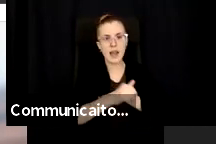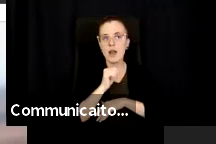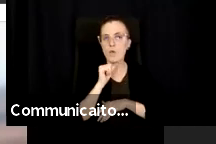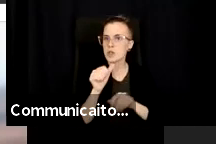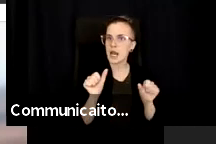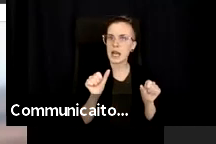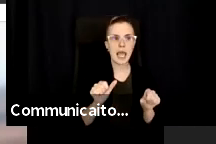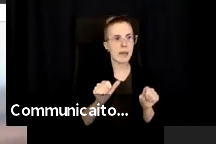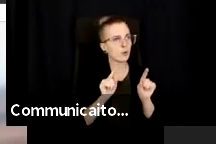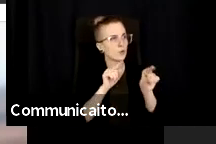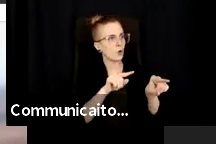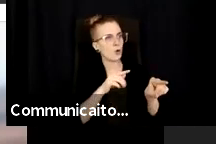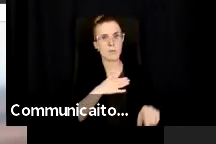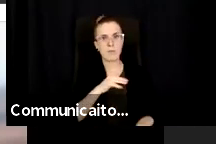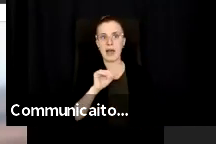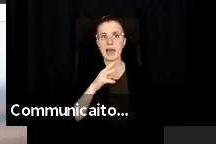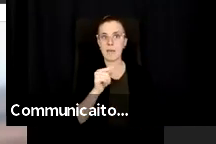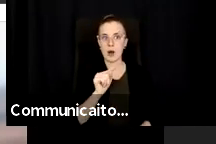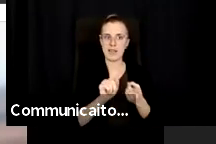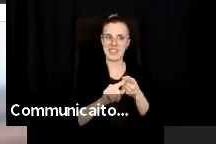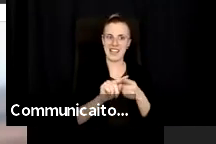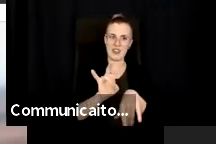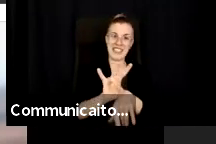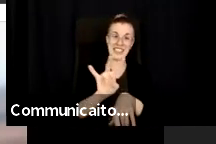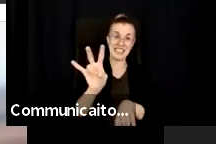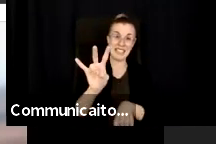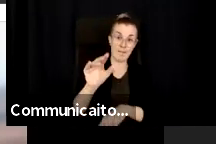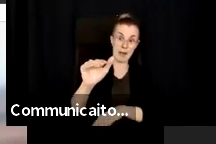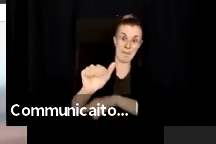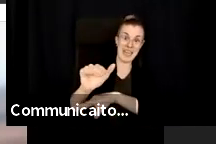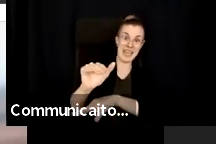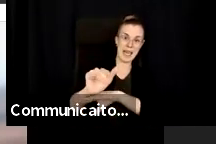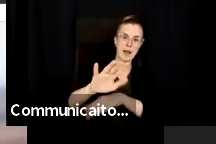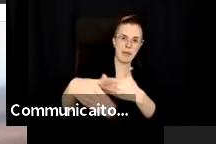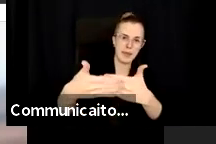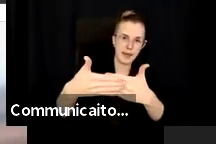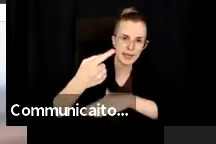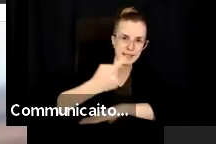my apartment until 7 p.m. the next day.